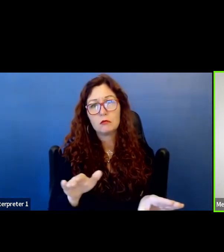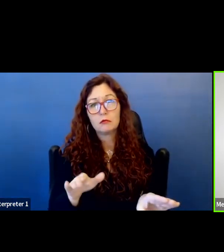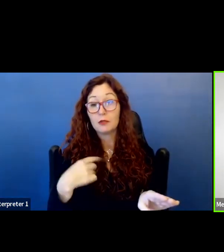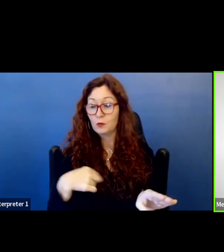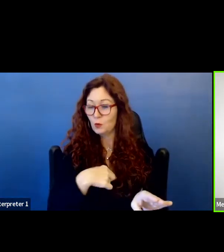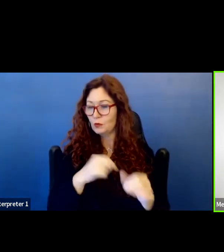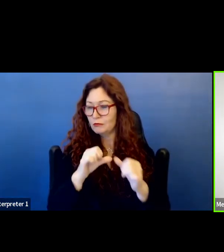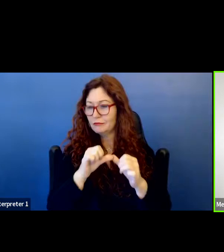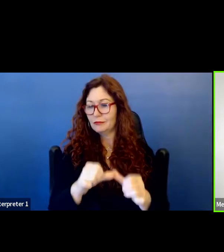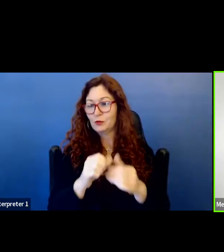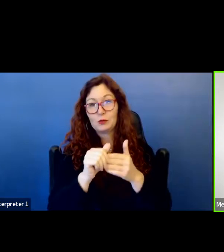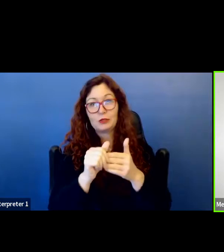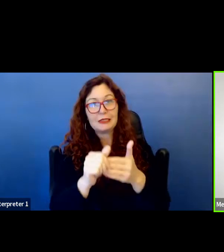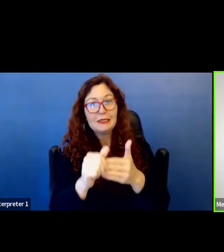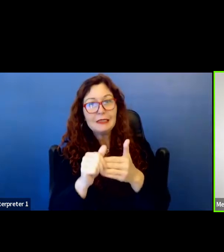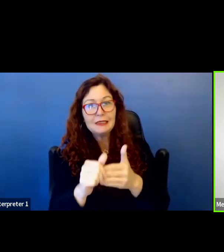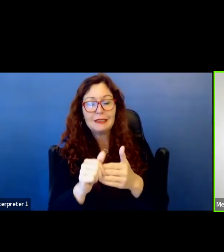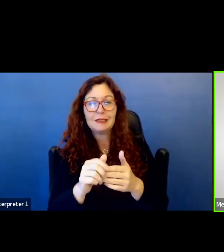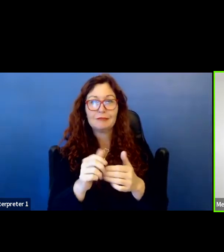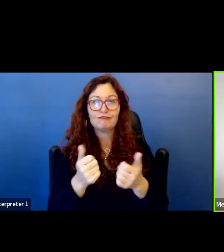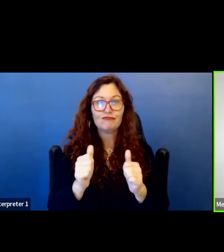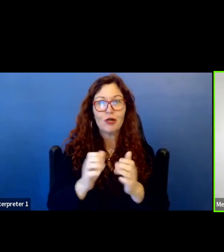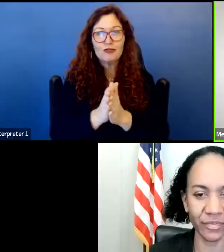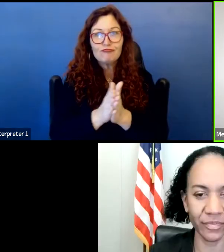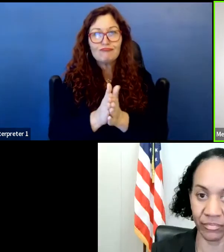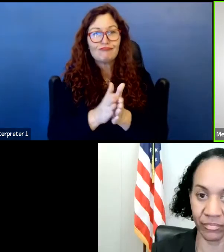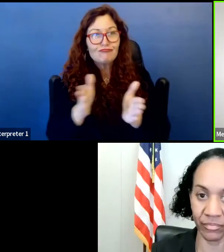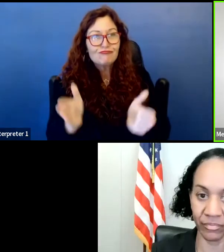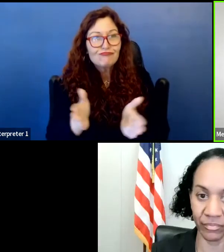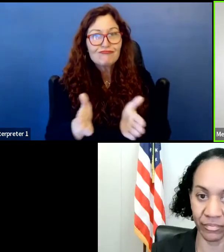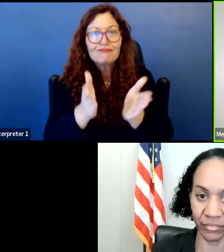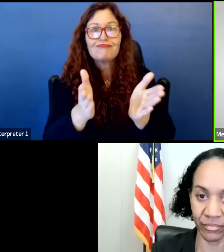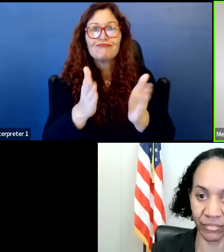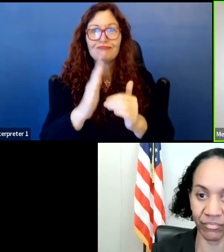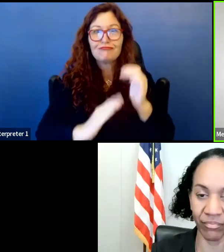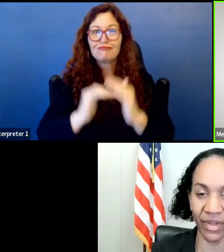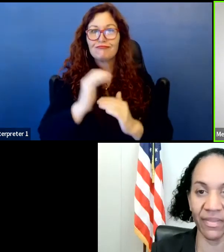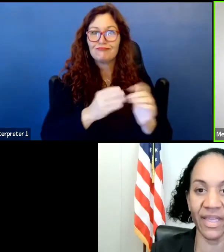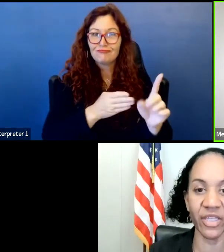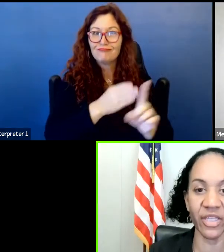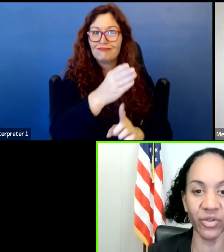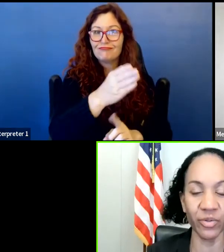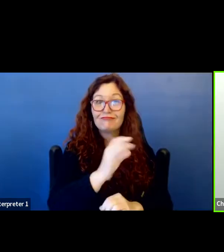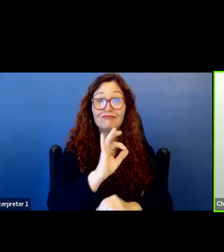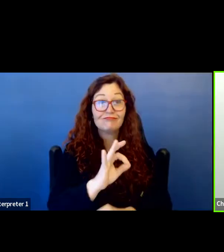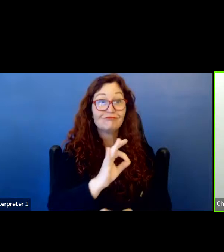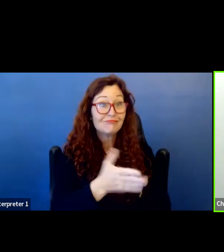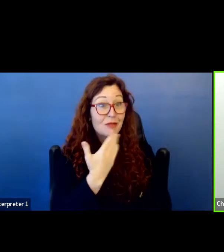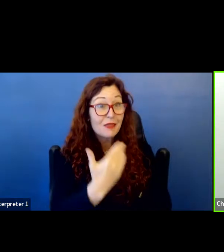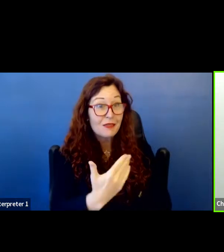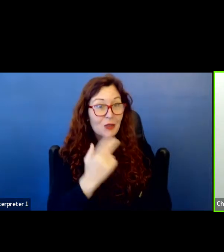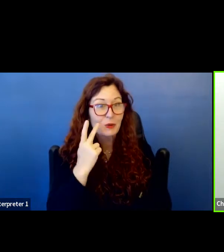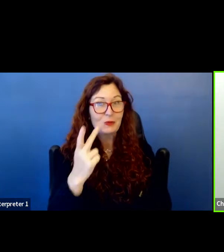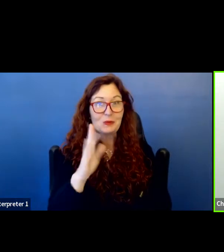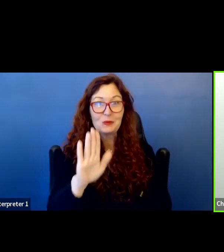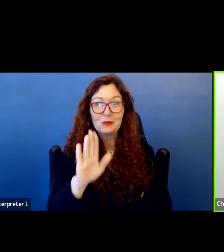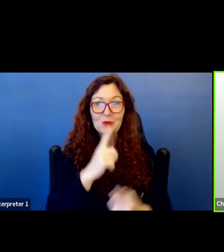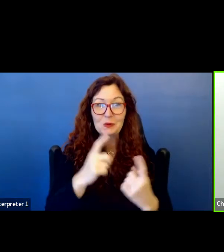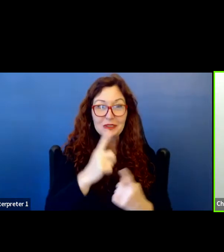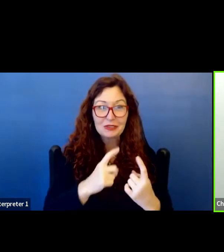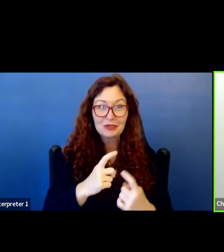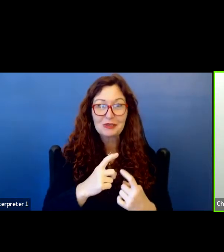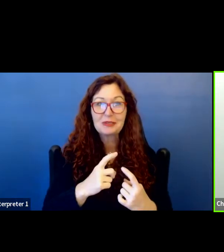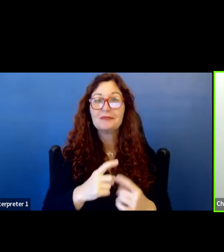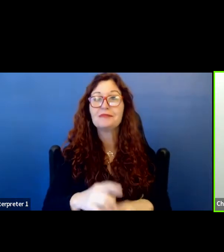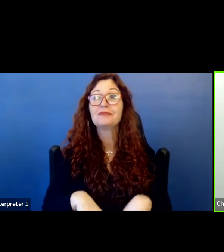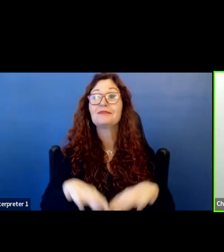in fostering a truly diverse building trades future thank you look forward to your questions thank you and we will now proceed with our first